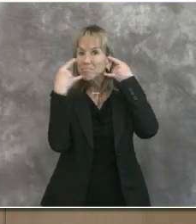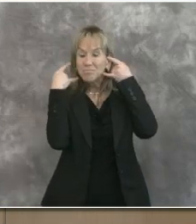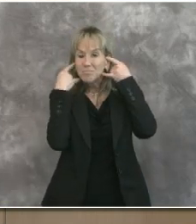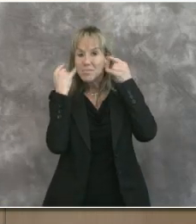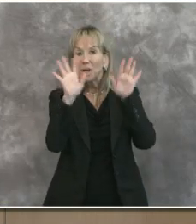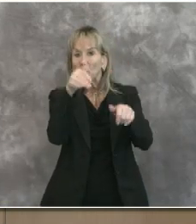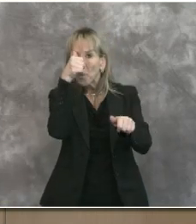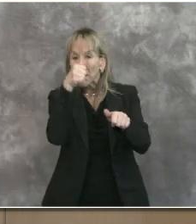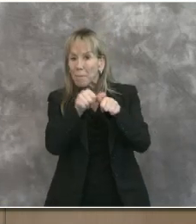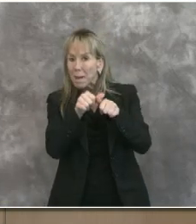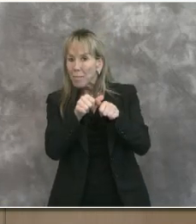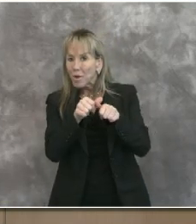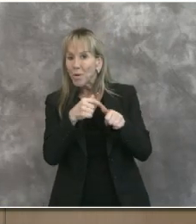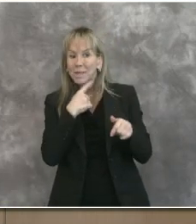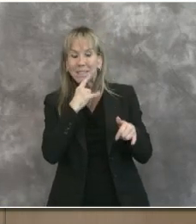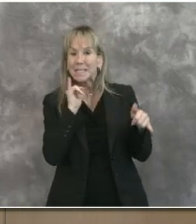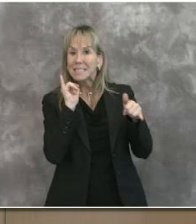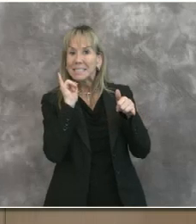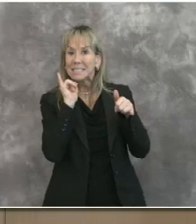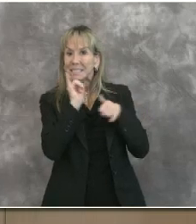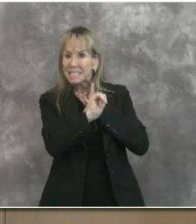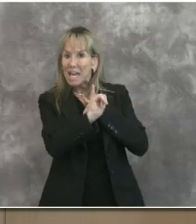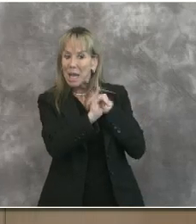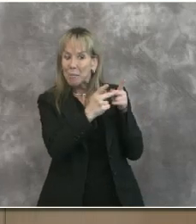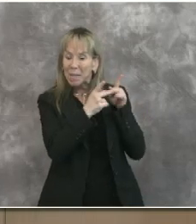remember our mantra to stay in place,